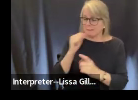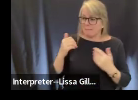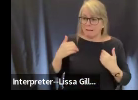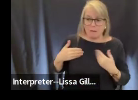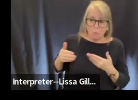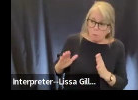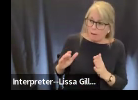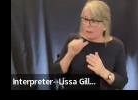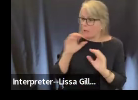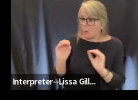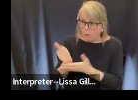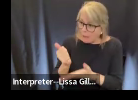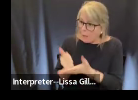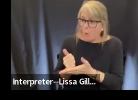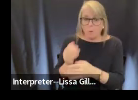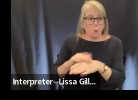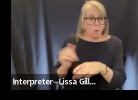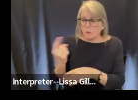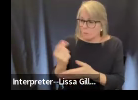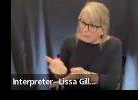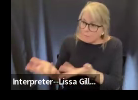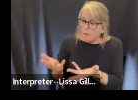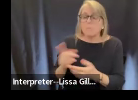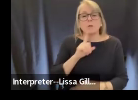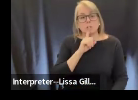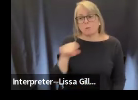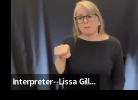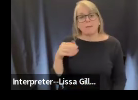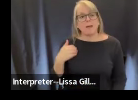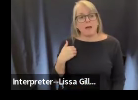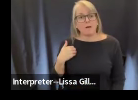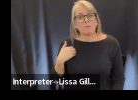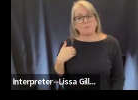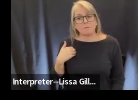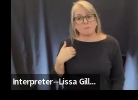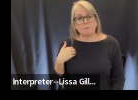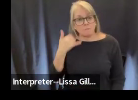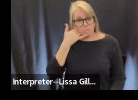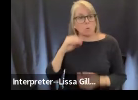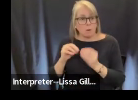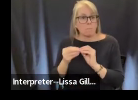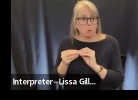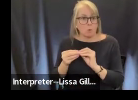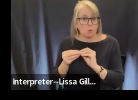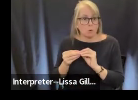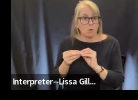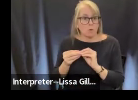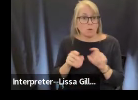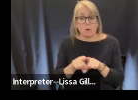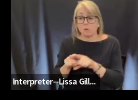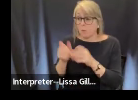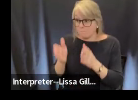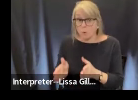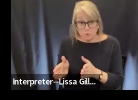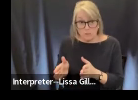or help to call, make sure that they have a good contact phone number as well as a person to ask for at the fire